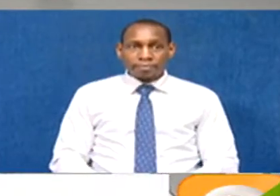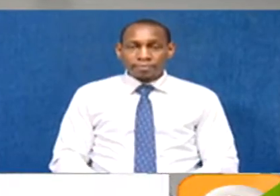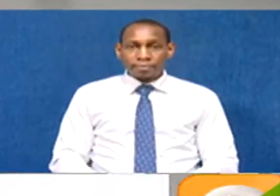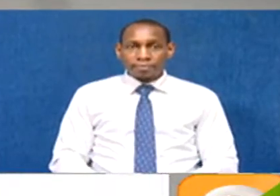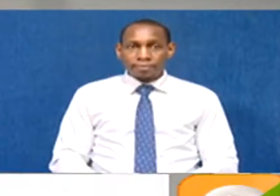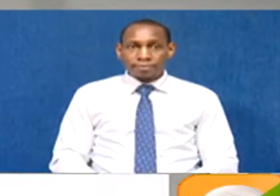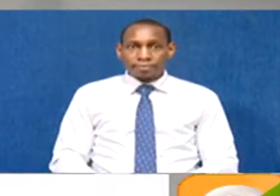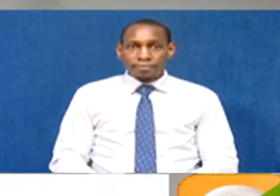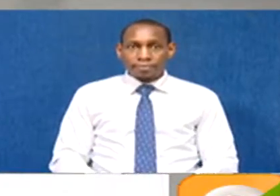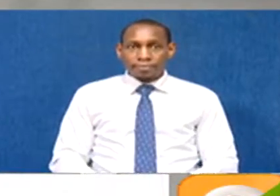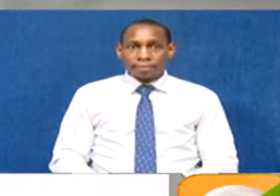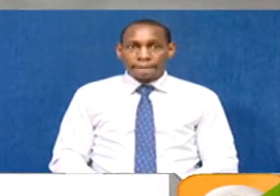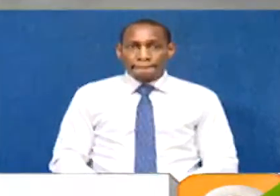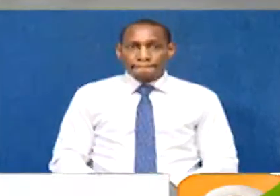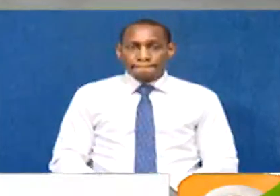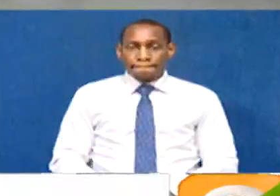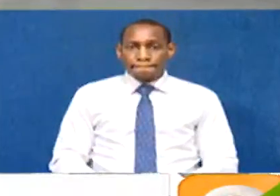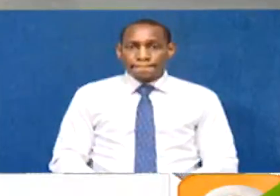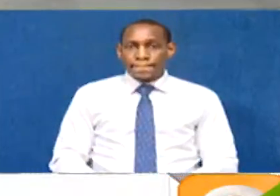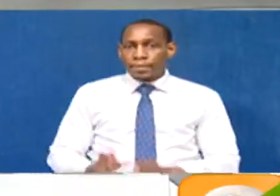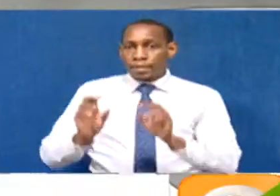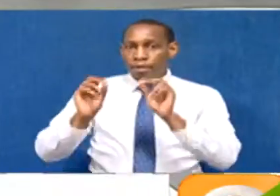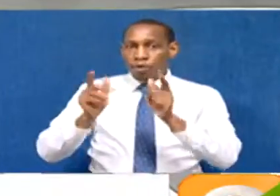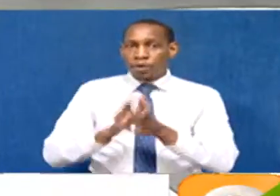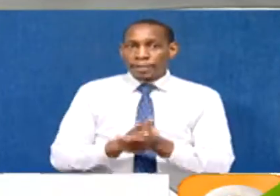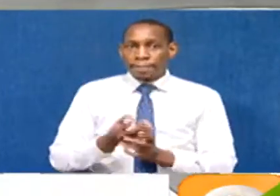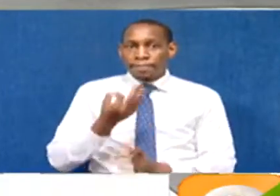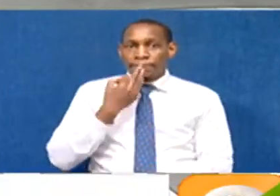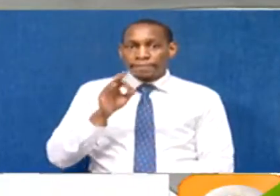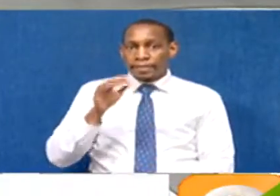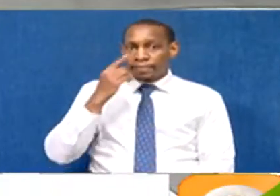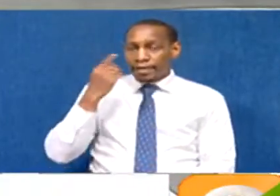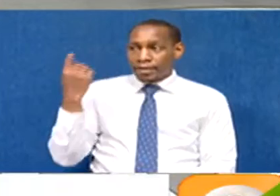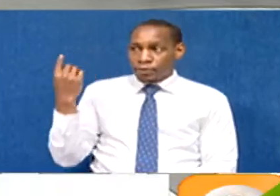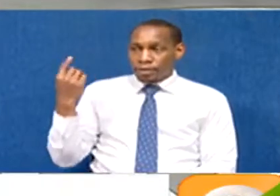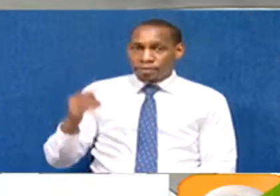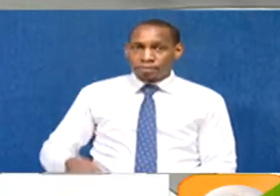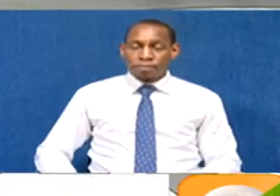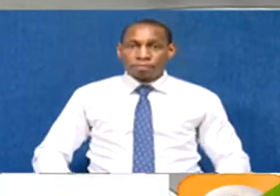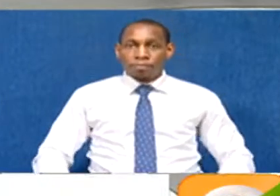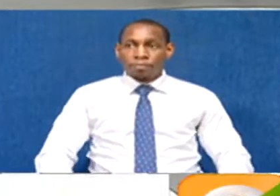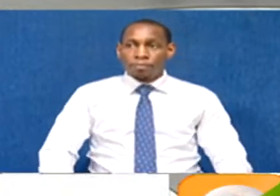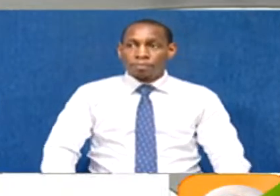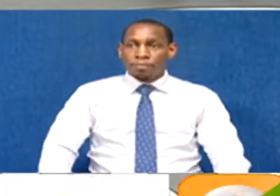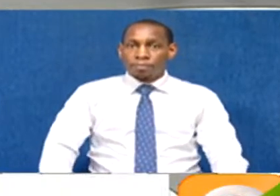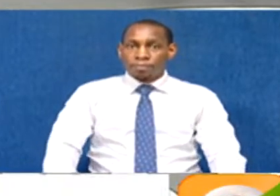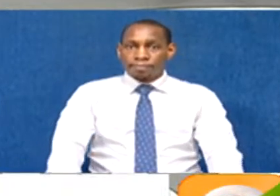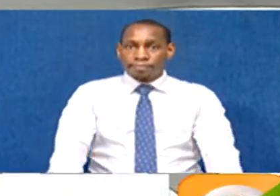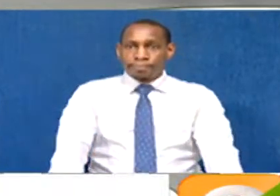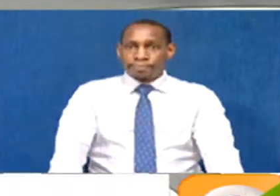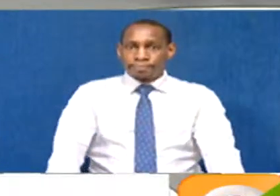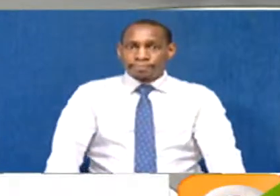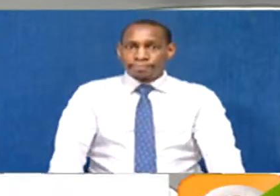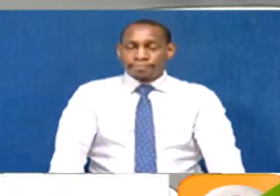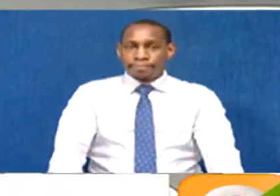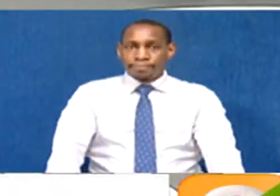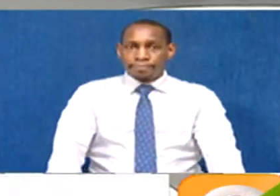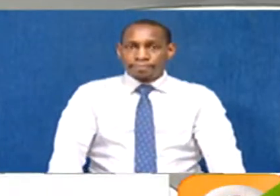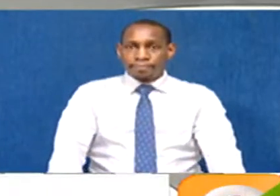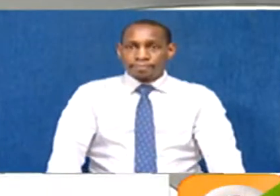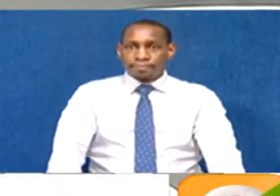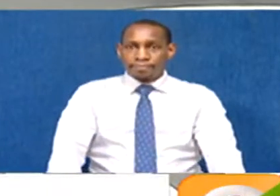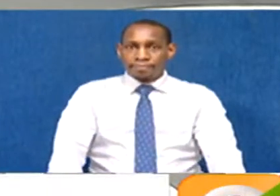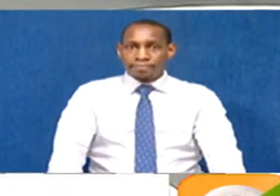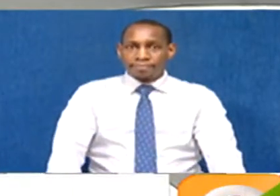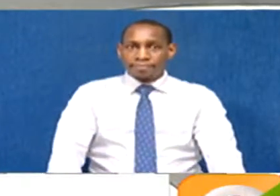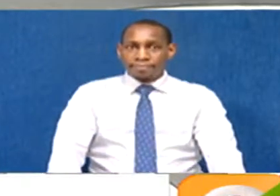Yeah. The parties and the government. The government has a role. Let's see what the people are saying. Okay. Let's go to the magic wall and the tweets, my goodness. Well, she can bash us too, huh?